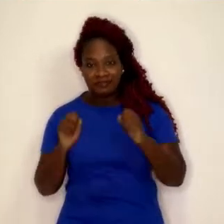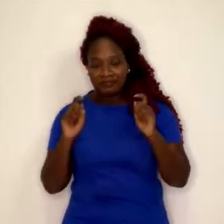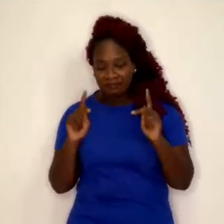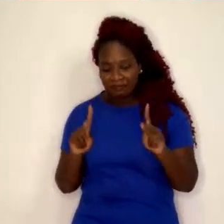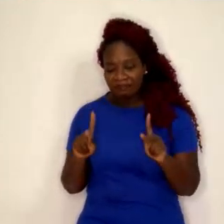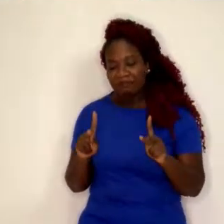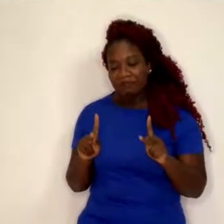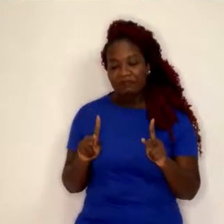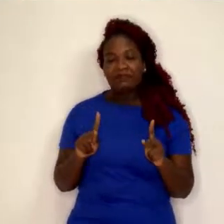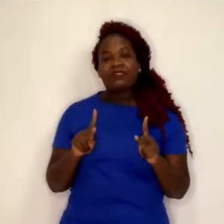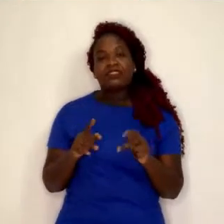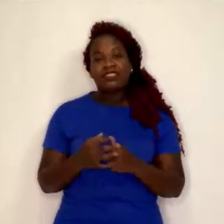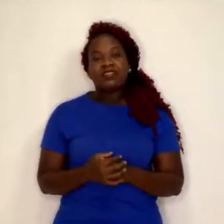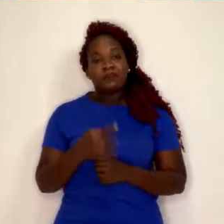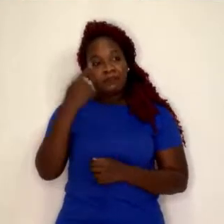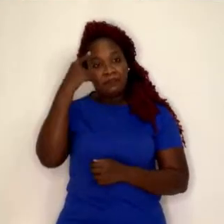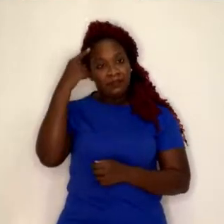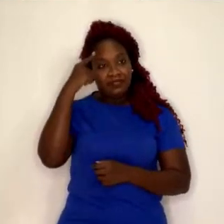Fine.